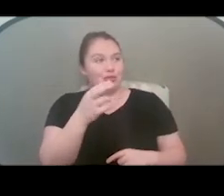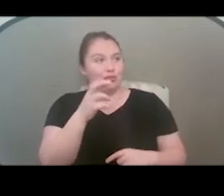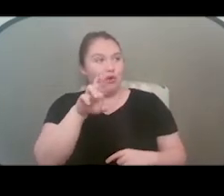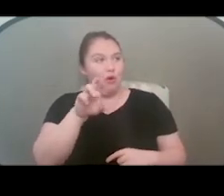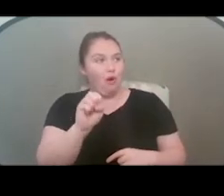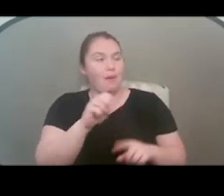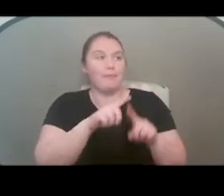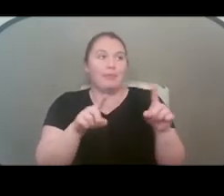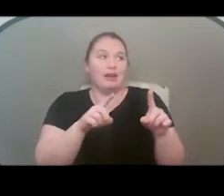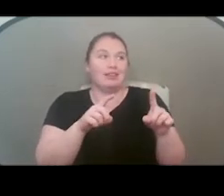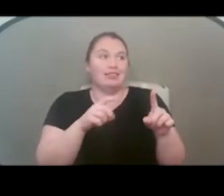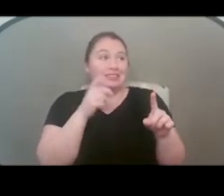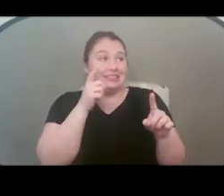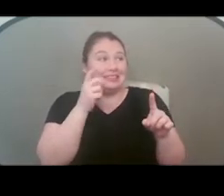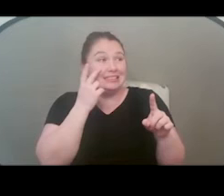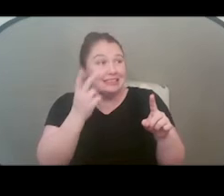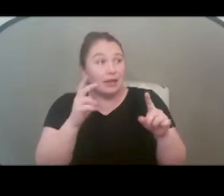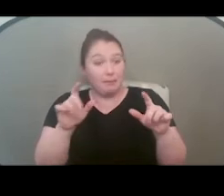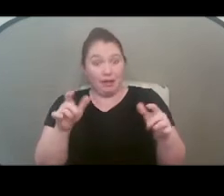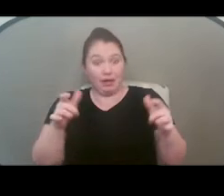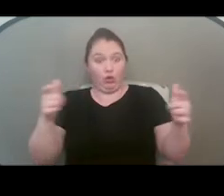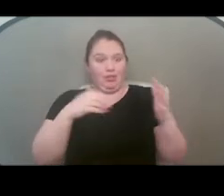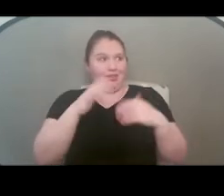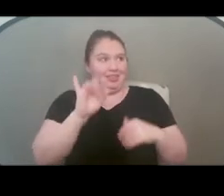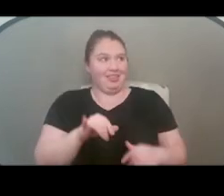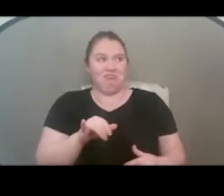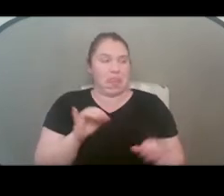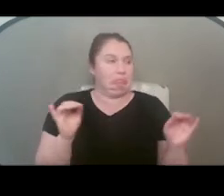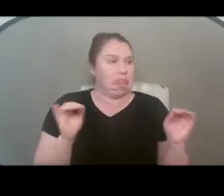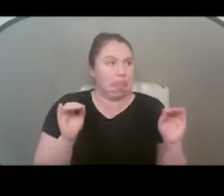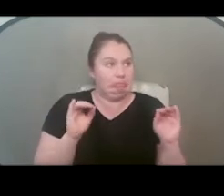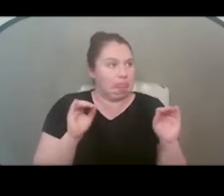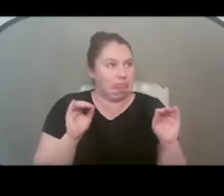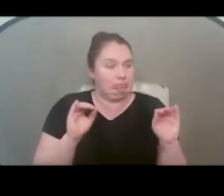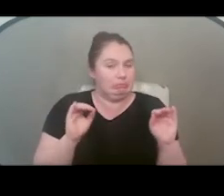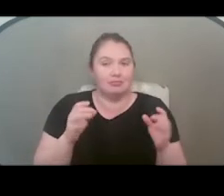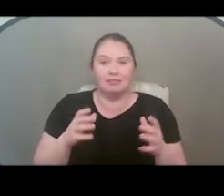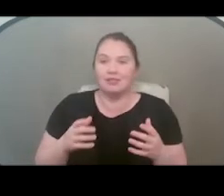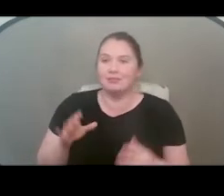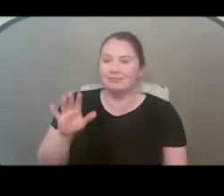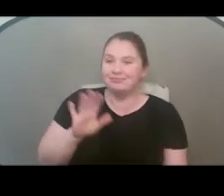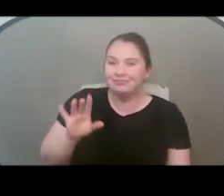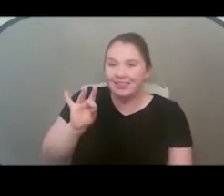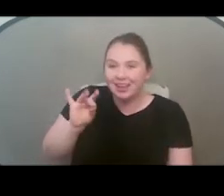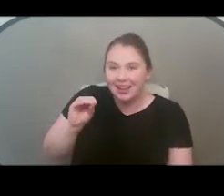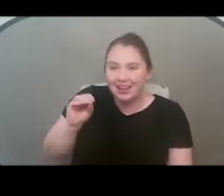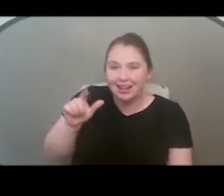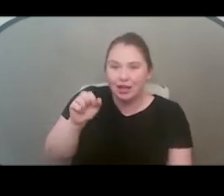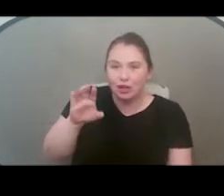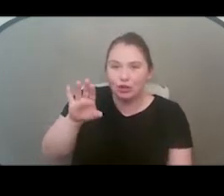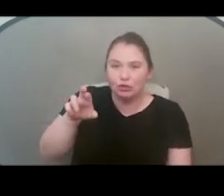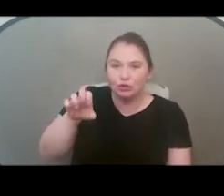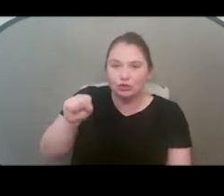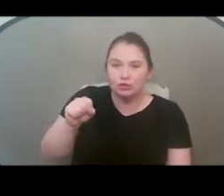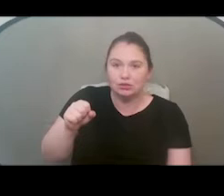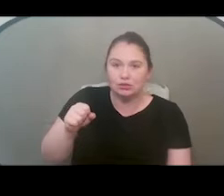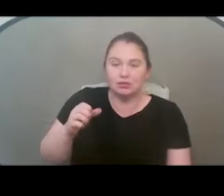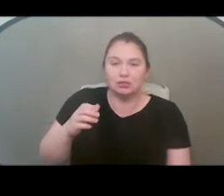much larger than that. Why 80 probably already owned. Why 80 acres if it's currently going to be on